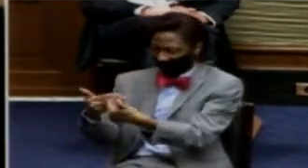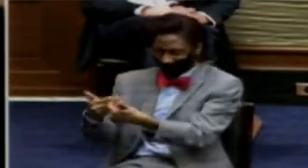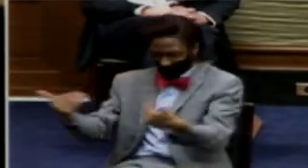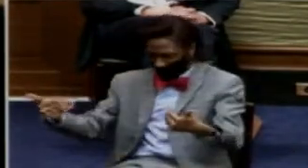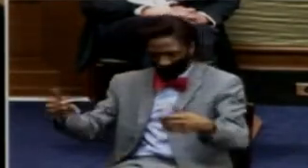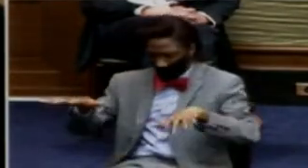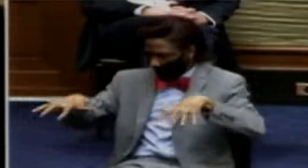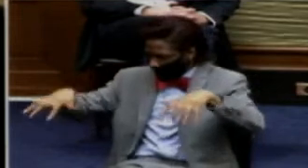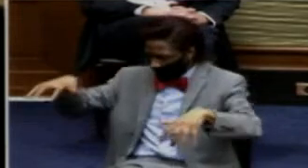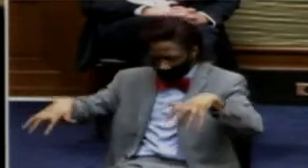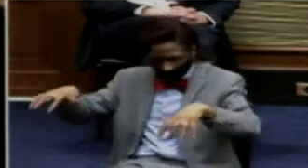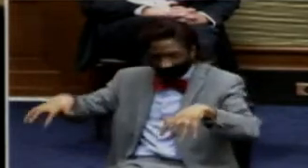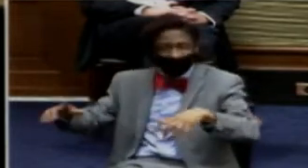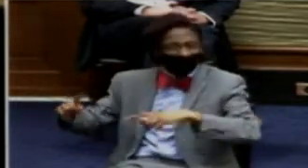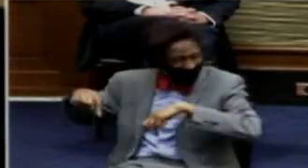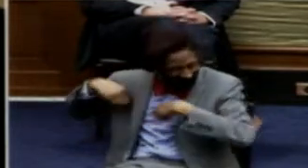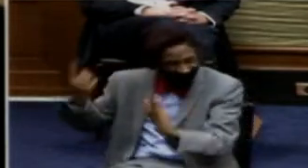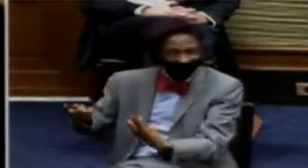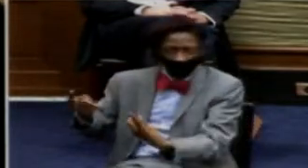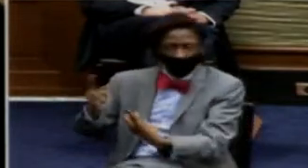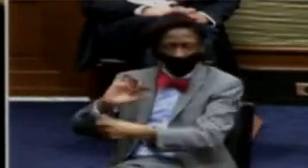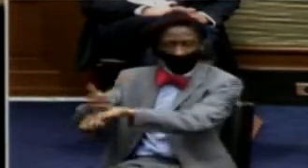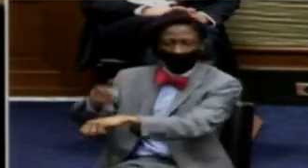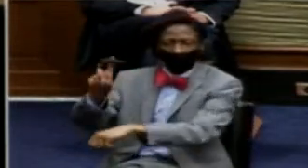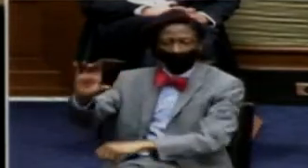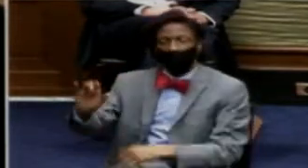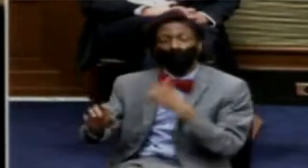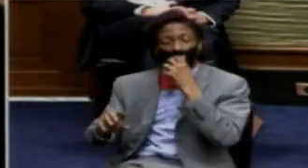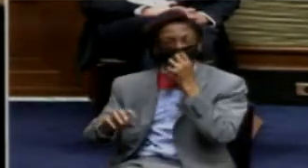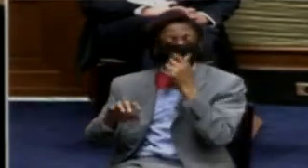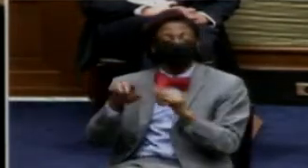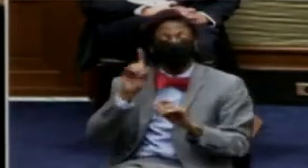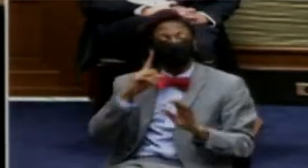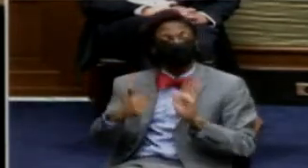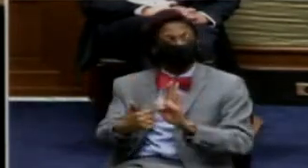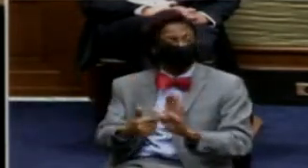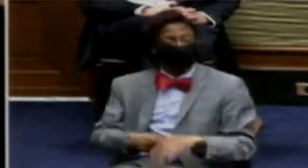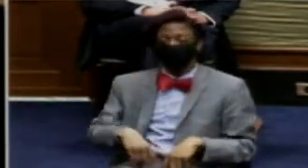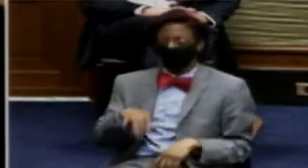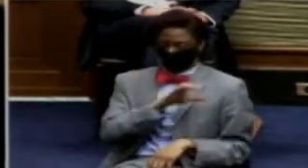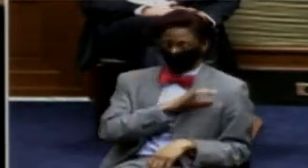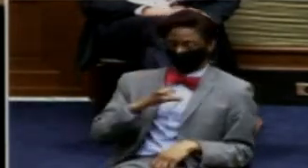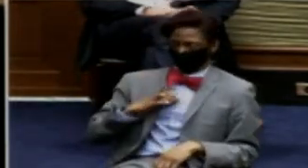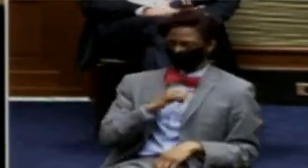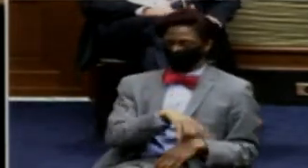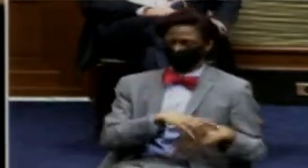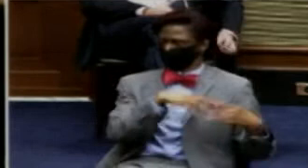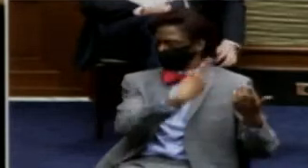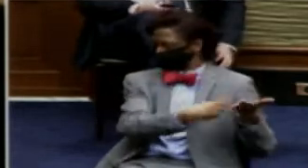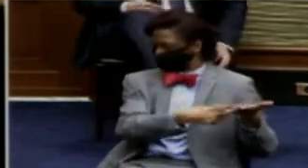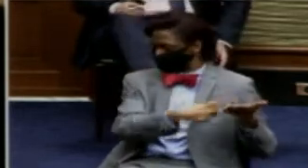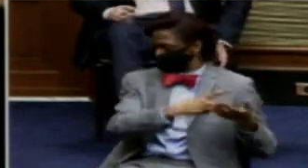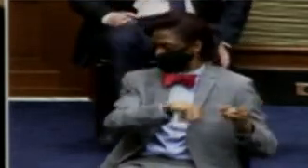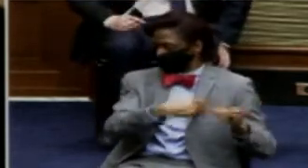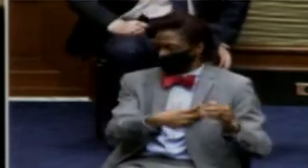present since the district's founding. For example, when Congress was deliberating the question of voting rights for D.C.